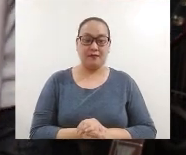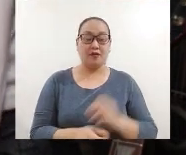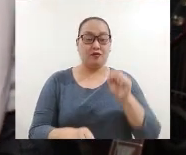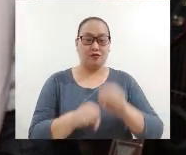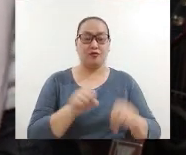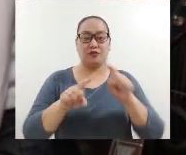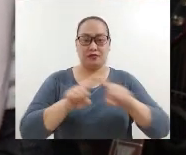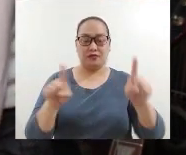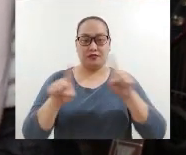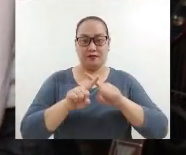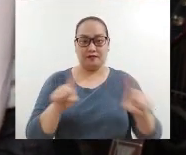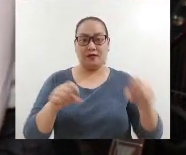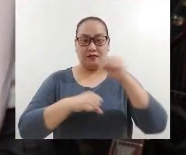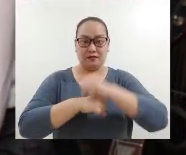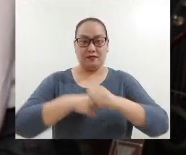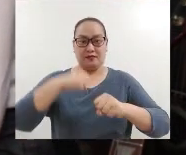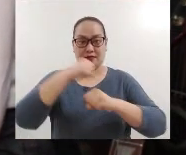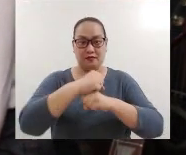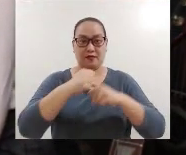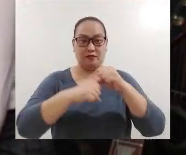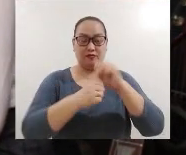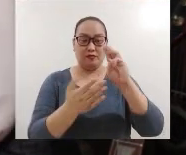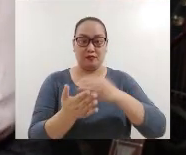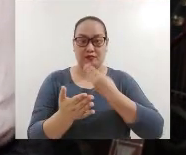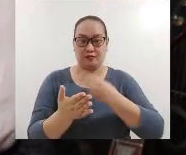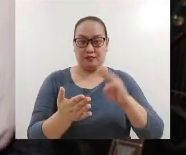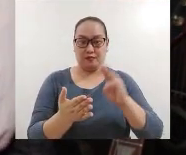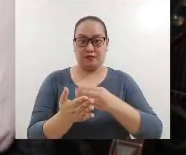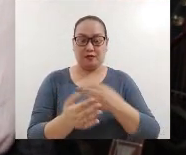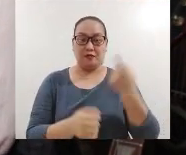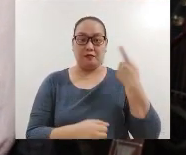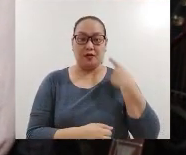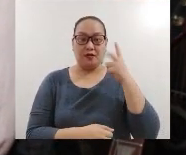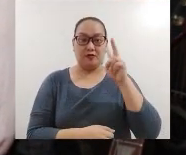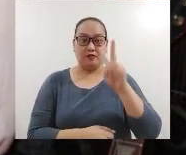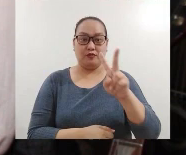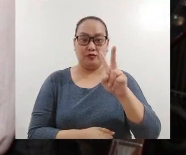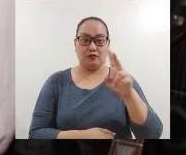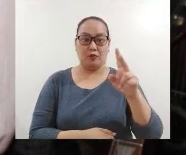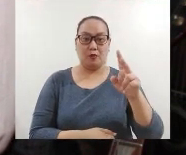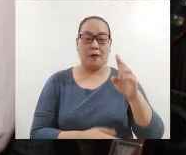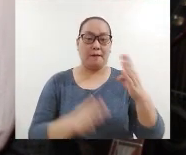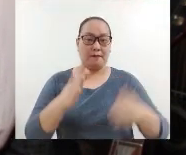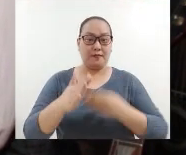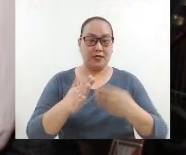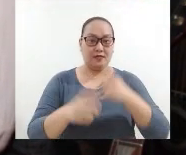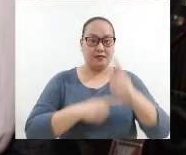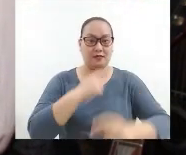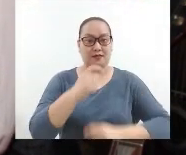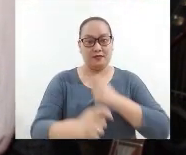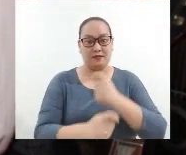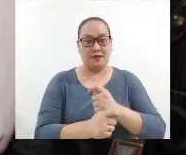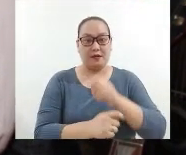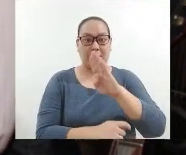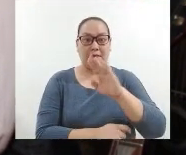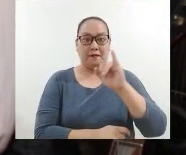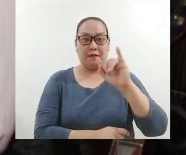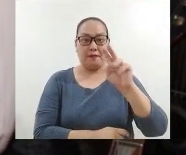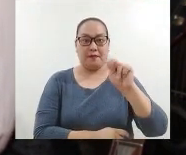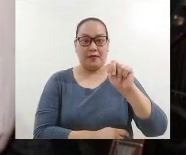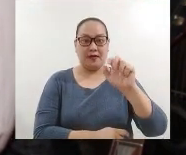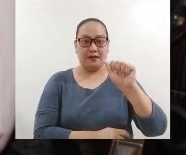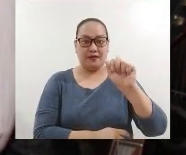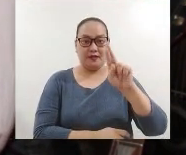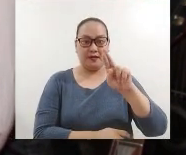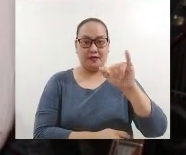So, iba-iba ang struktura ng musika. There are two basic types of form, the binary and